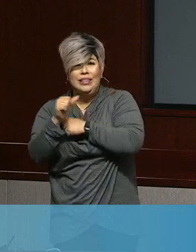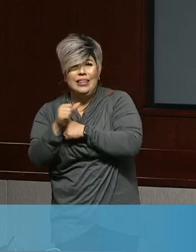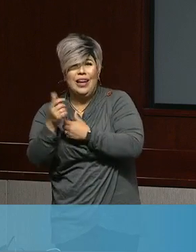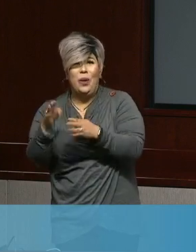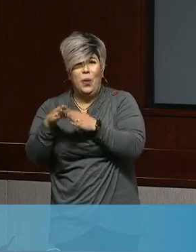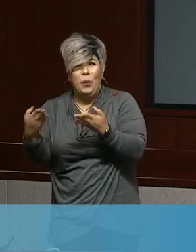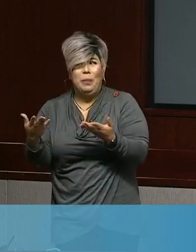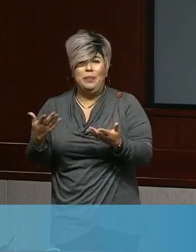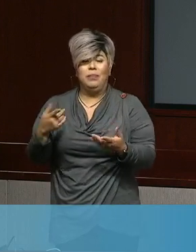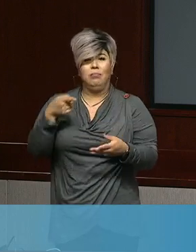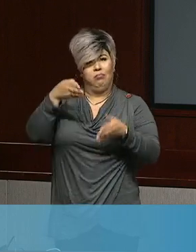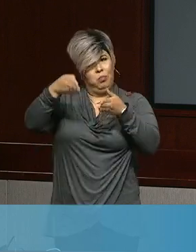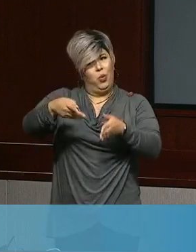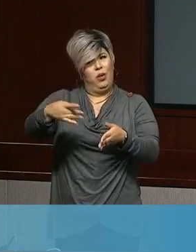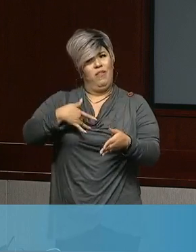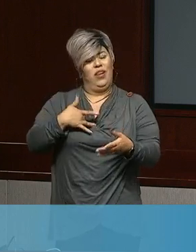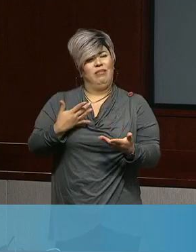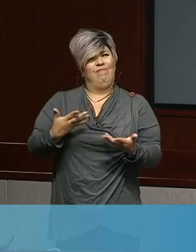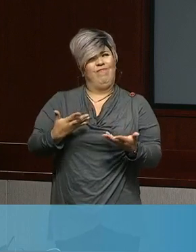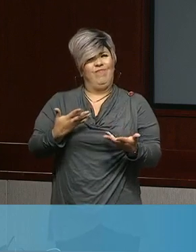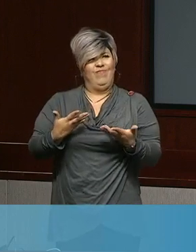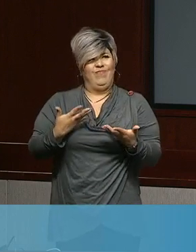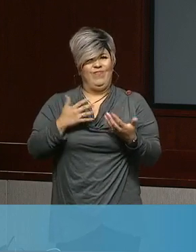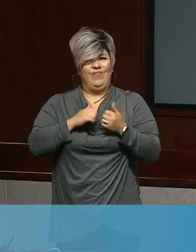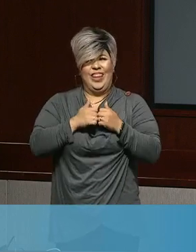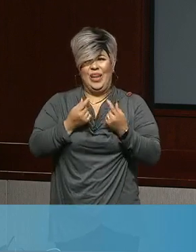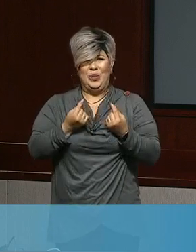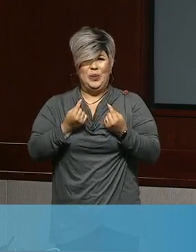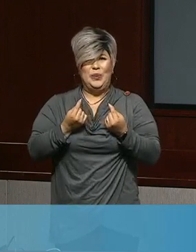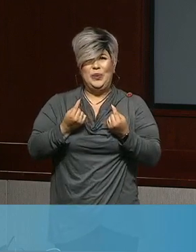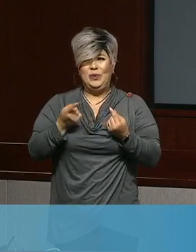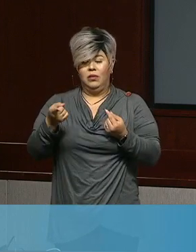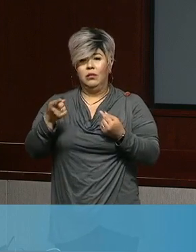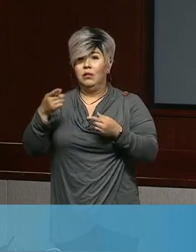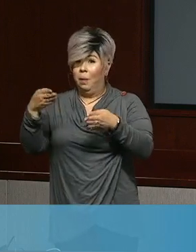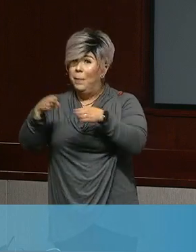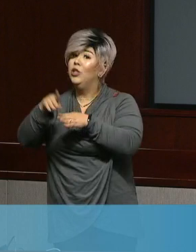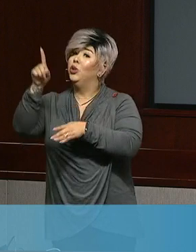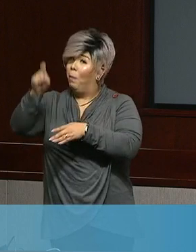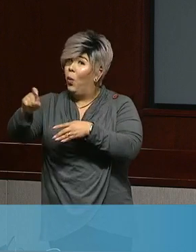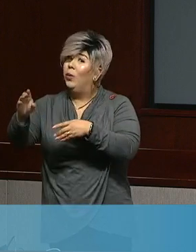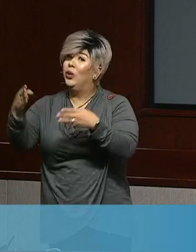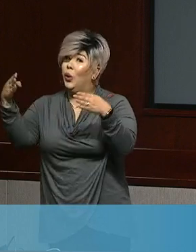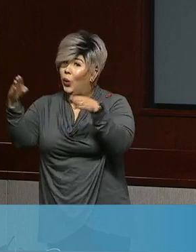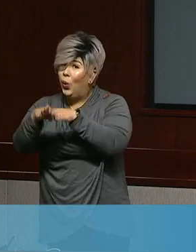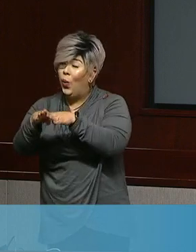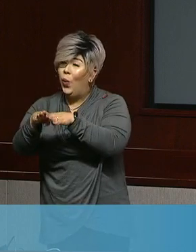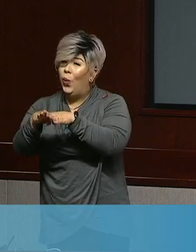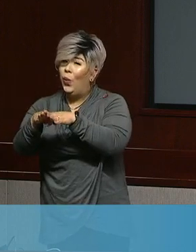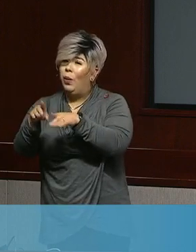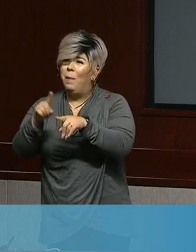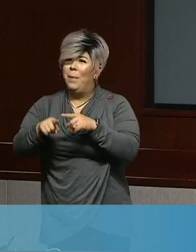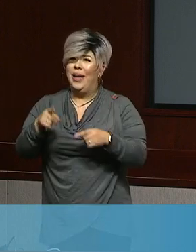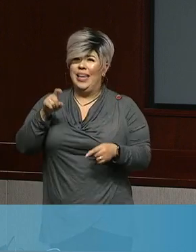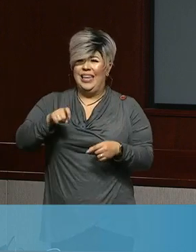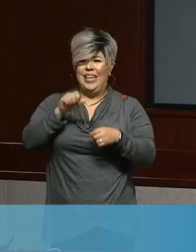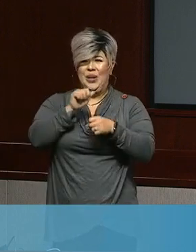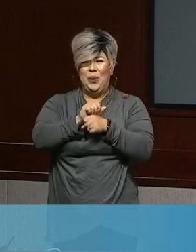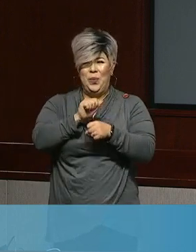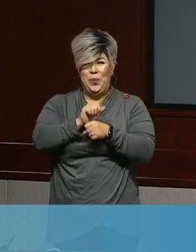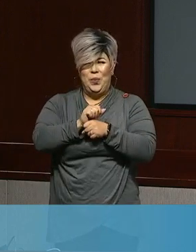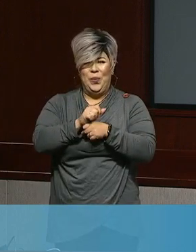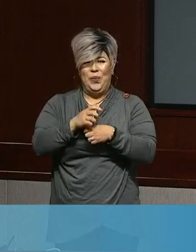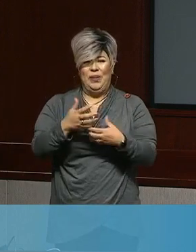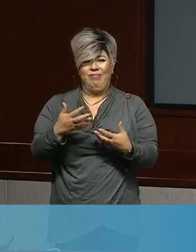she feels that she doesn't know what to do, right? Her business is meant to be closed, but she has to go to work. She's afraid to speak out because